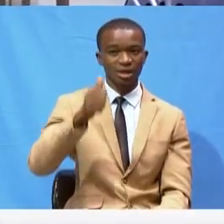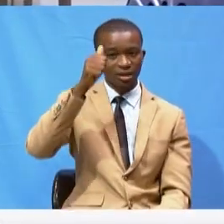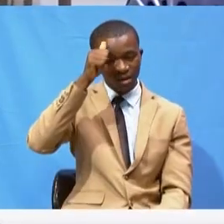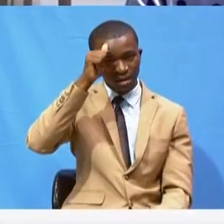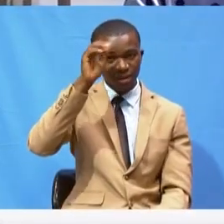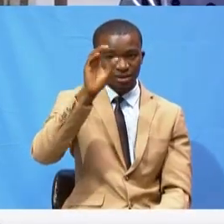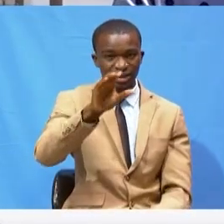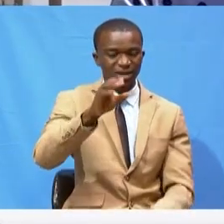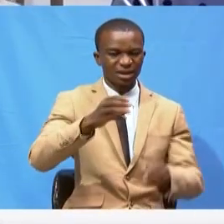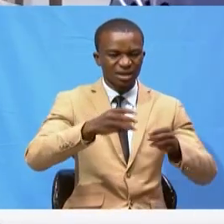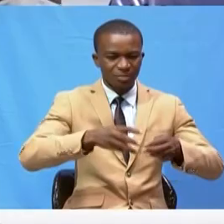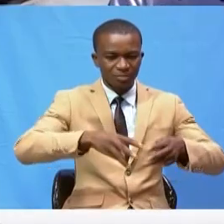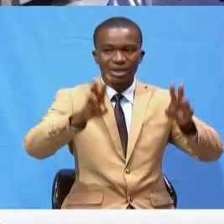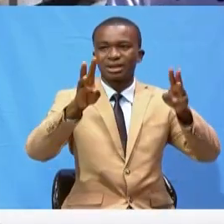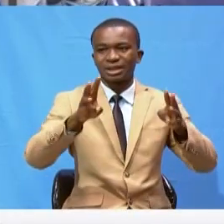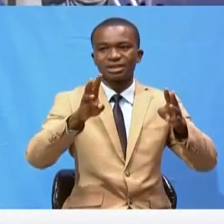market.